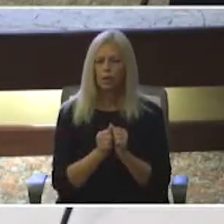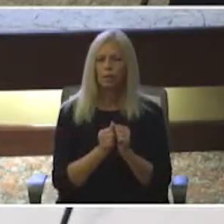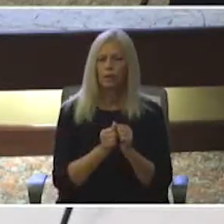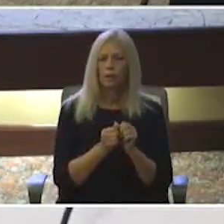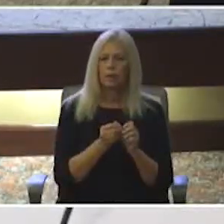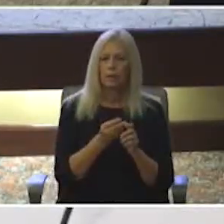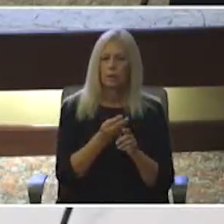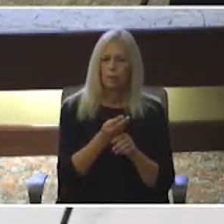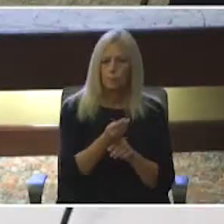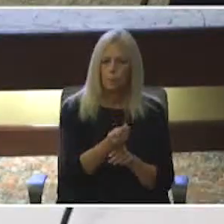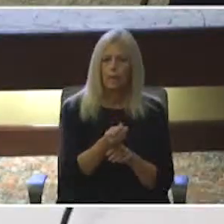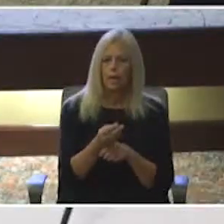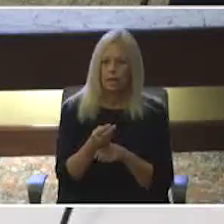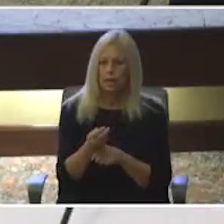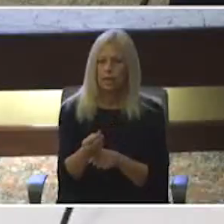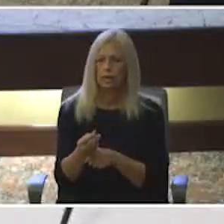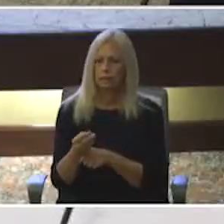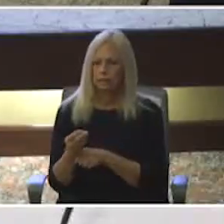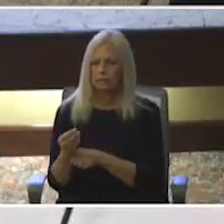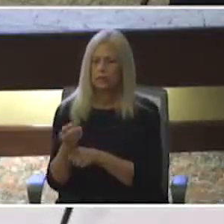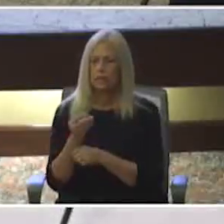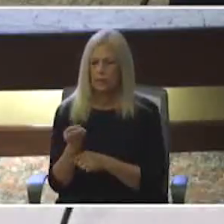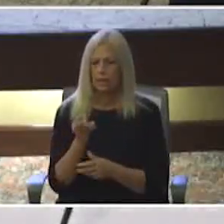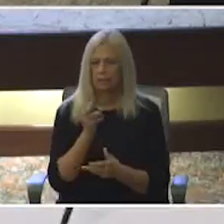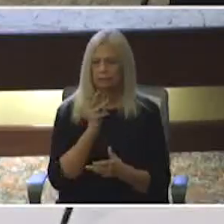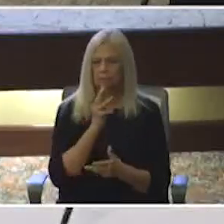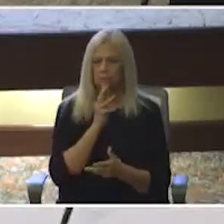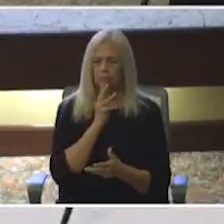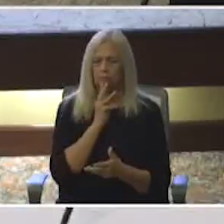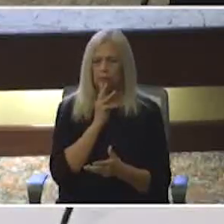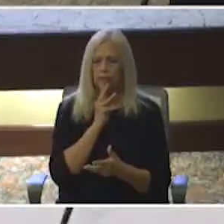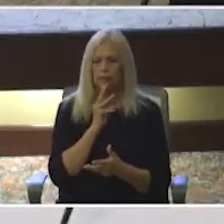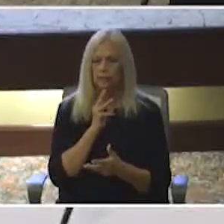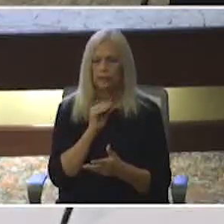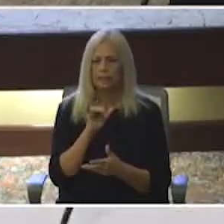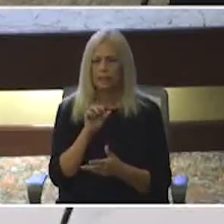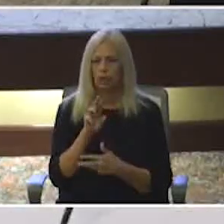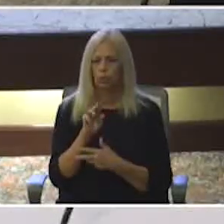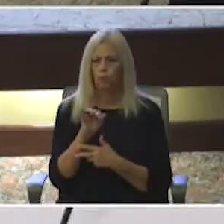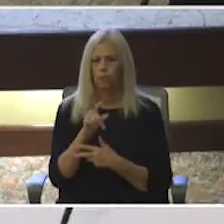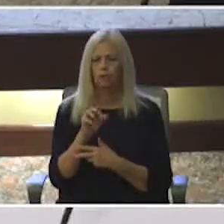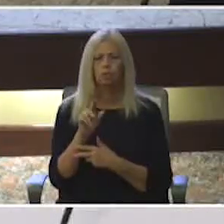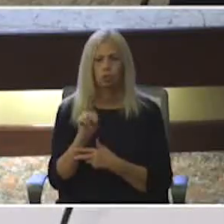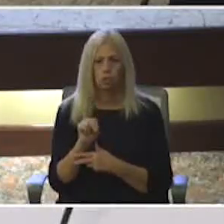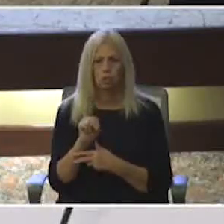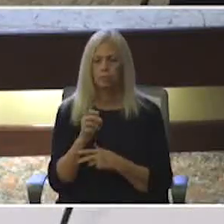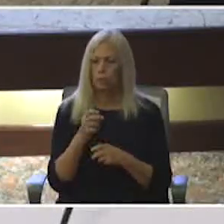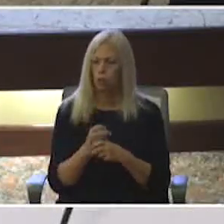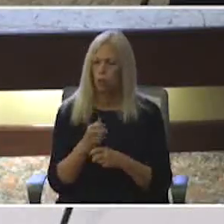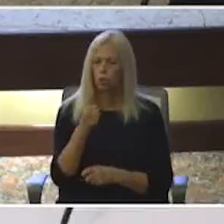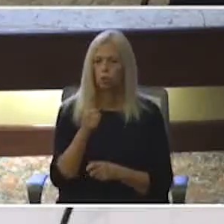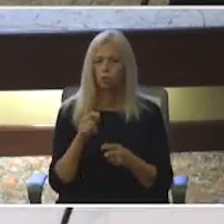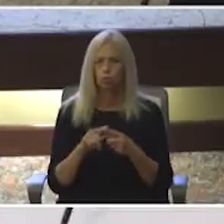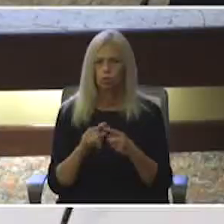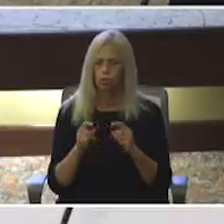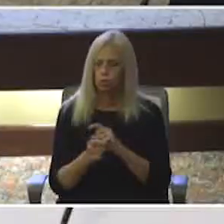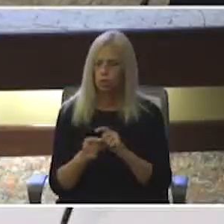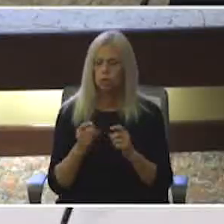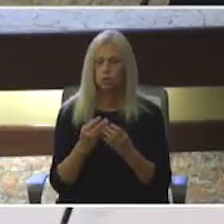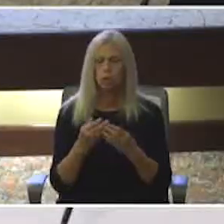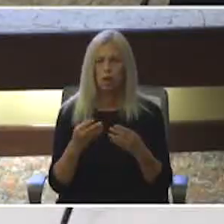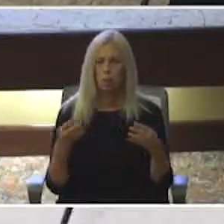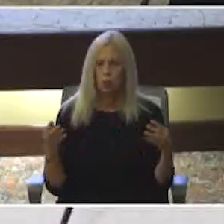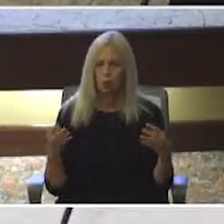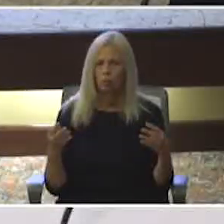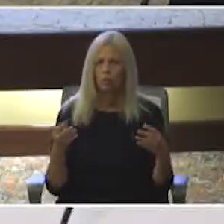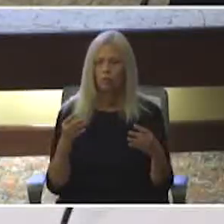And it's going to be harder to do the water wall after everything if we want to do that, quite honestly. If we want to come back and do the overlook,